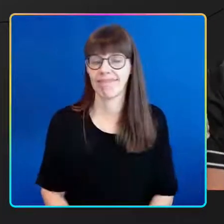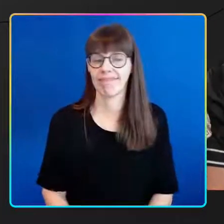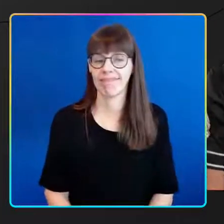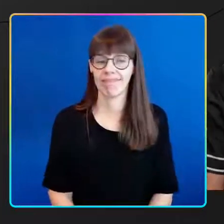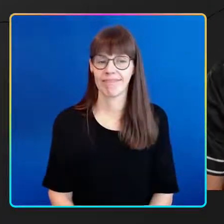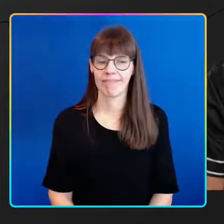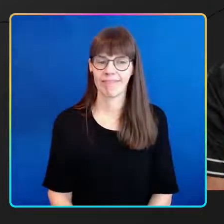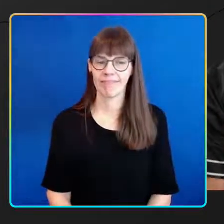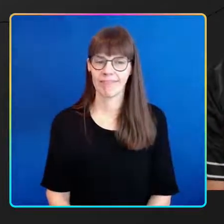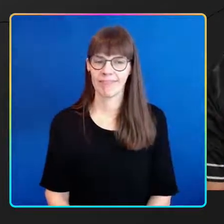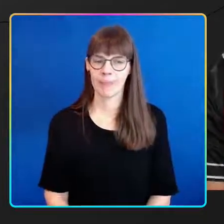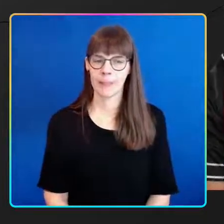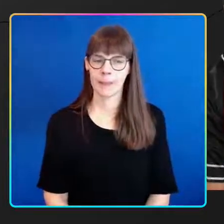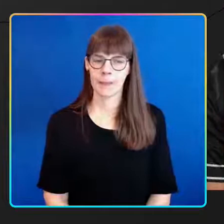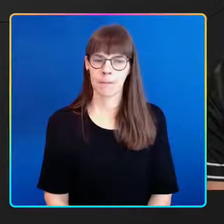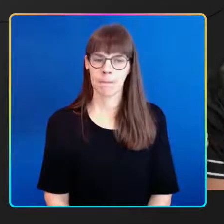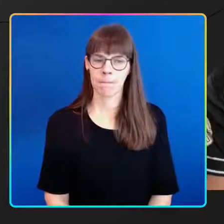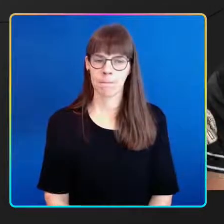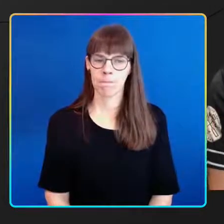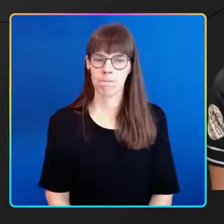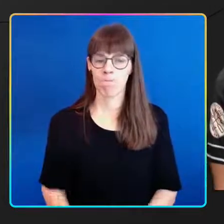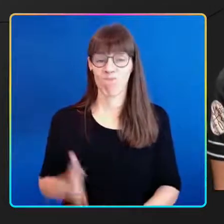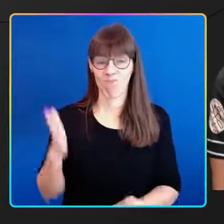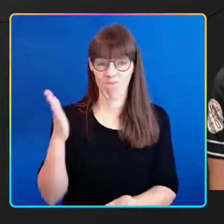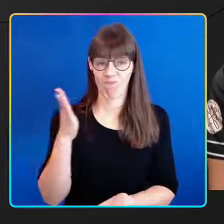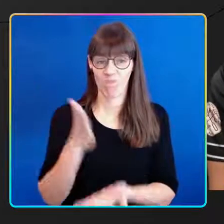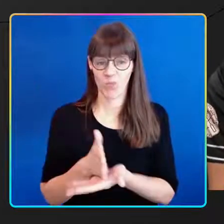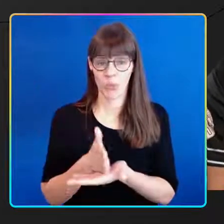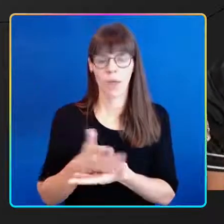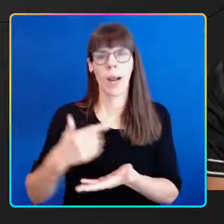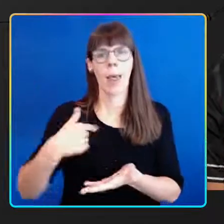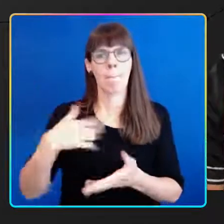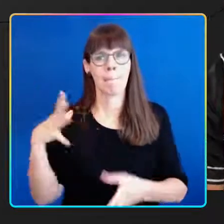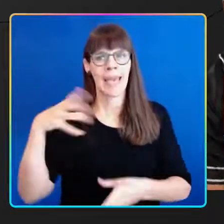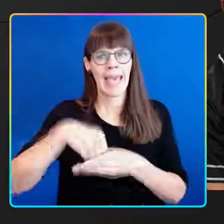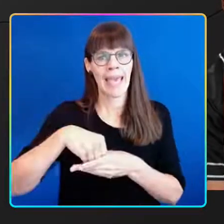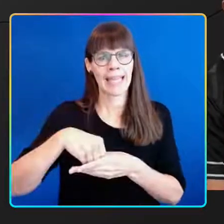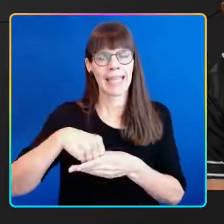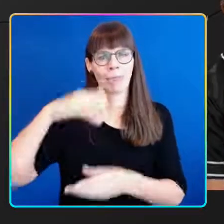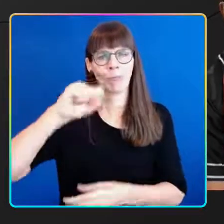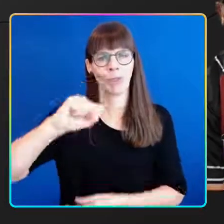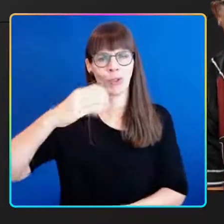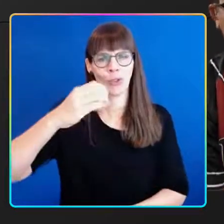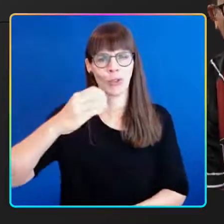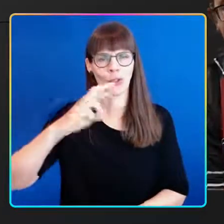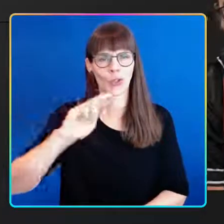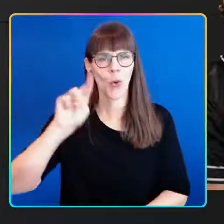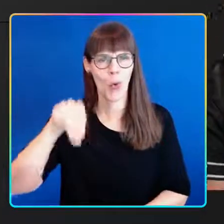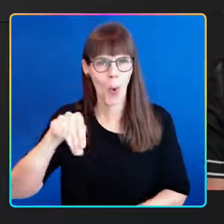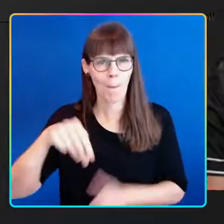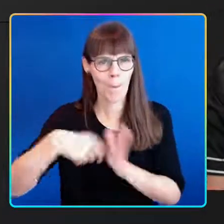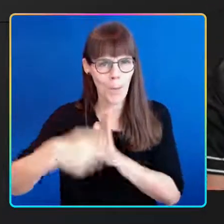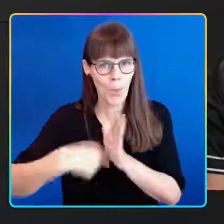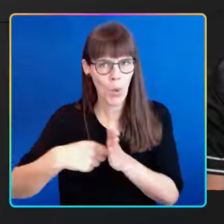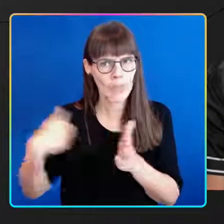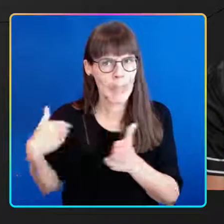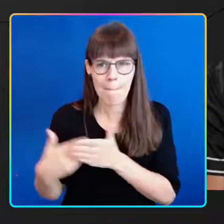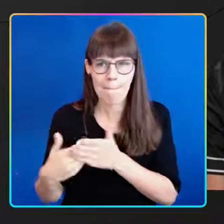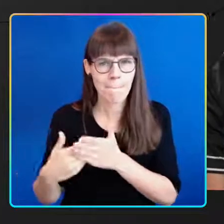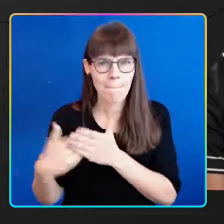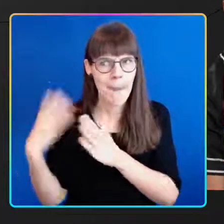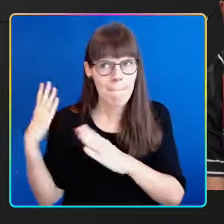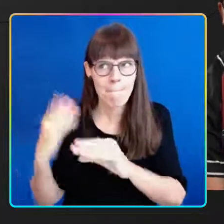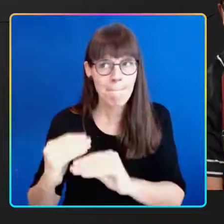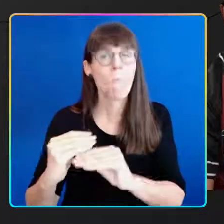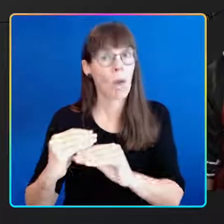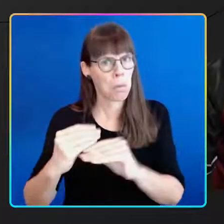Yeah, exactly. It's been a long time for me. I've been in a Scrum project, but it always worked well. Yeah. I mostly